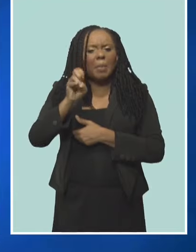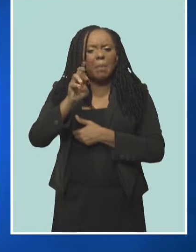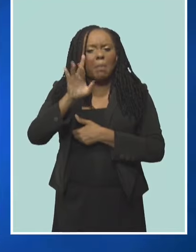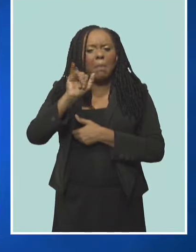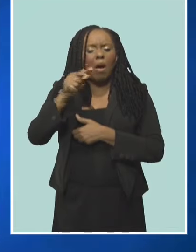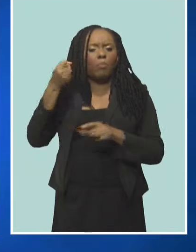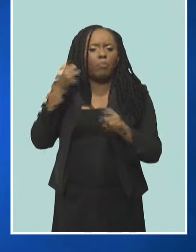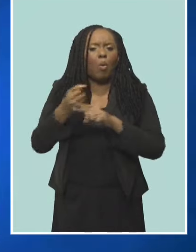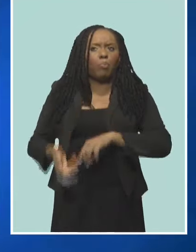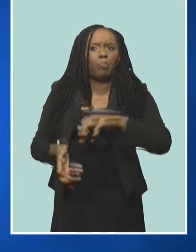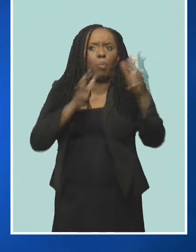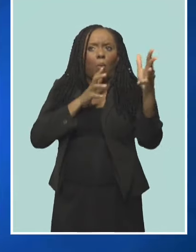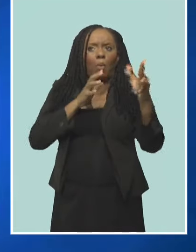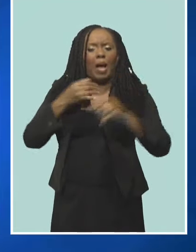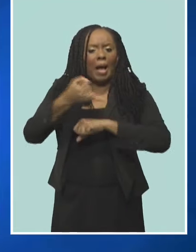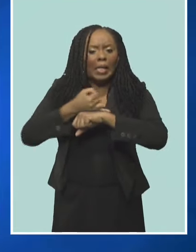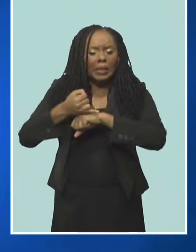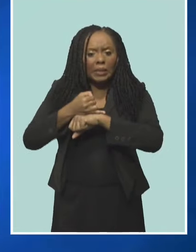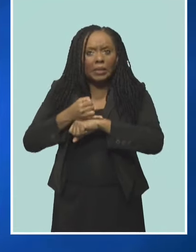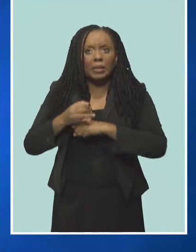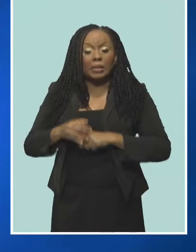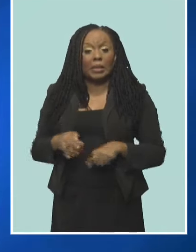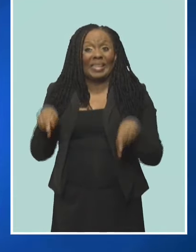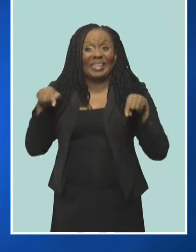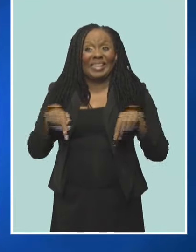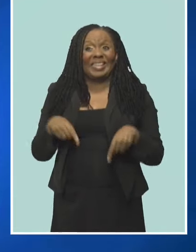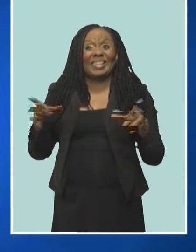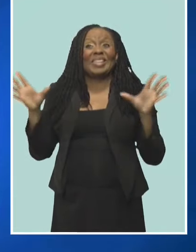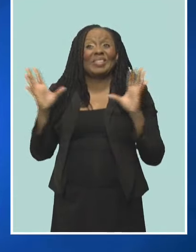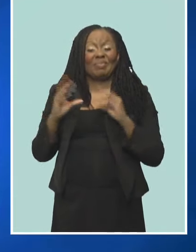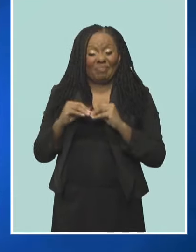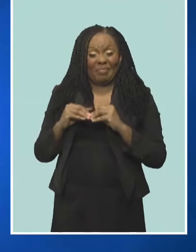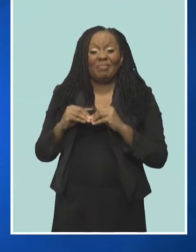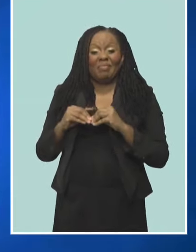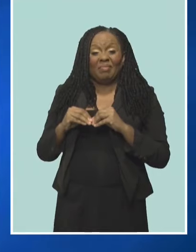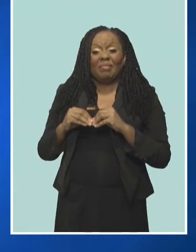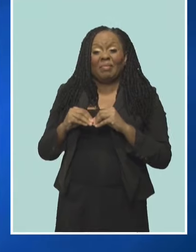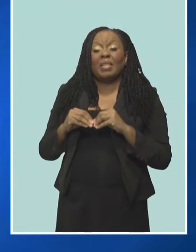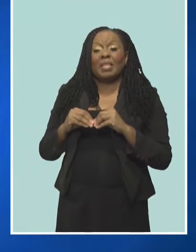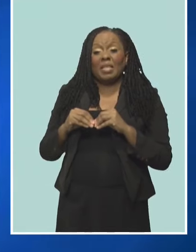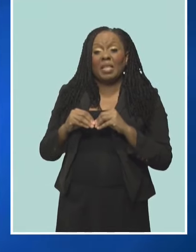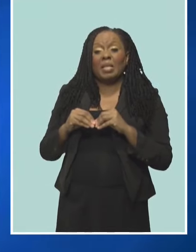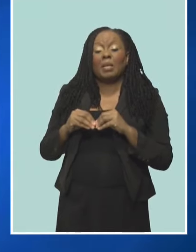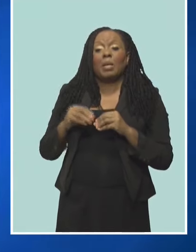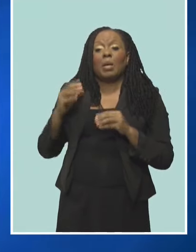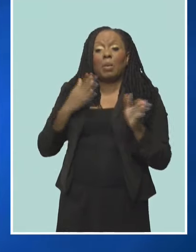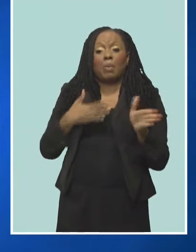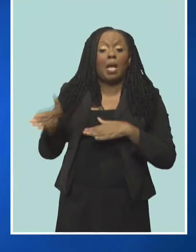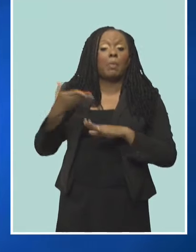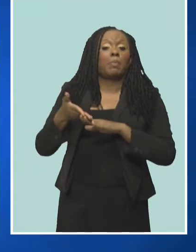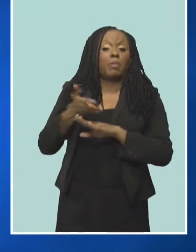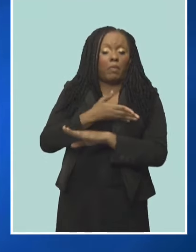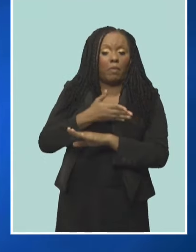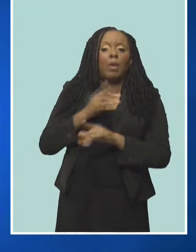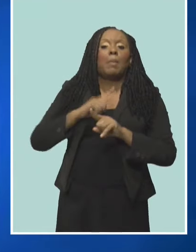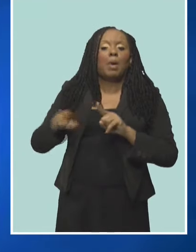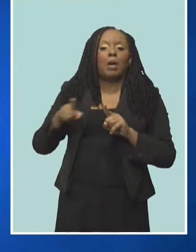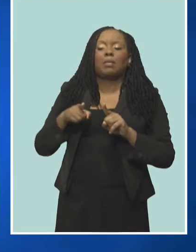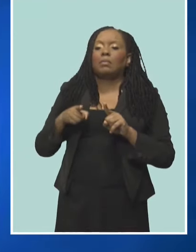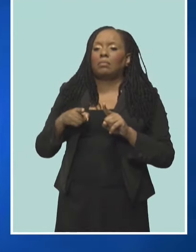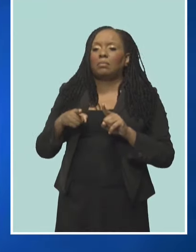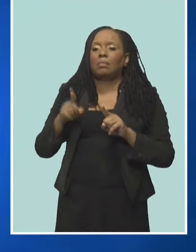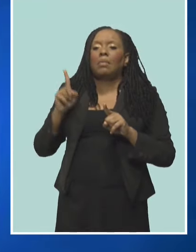disruption to several islands. In fact, this very meeting had to be rescheduled as a result of the hurricane. So, no doubt, there will be discussions